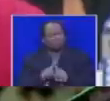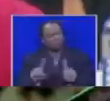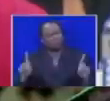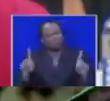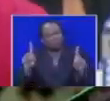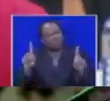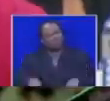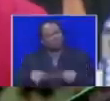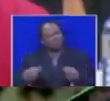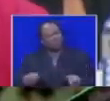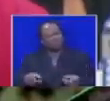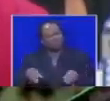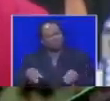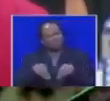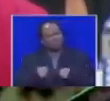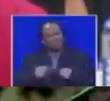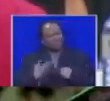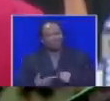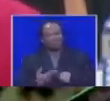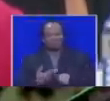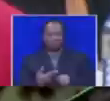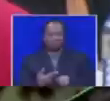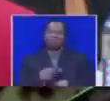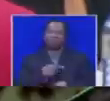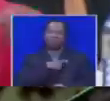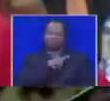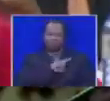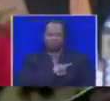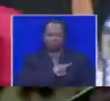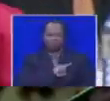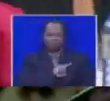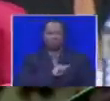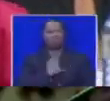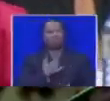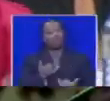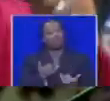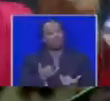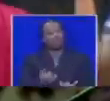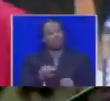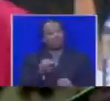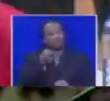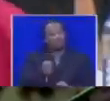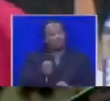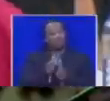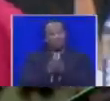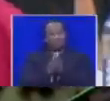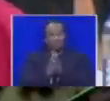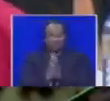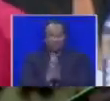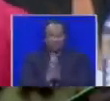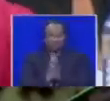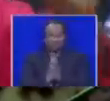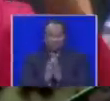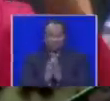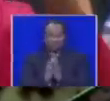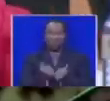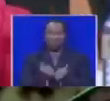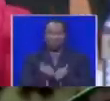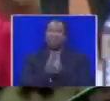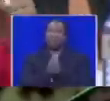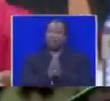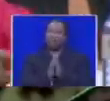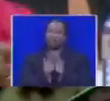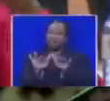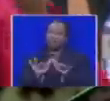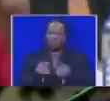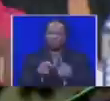Honorable Speaker. It is on the basis of that that we are asking you and asking this House not to allow